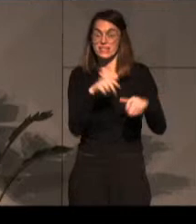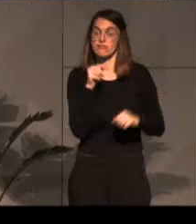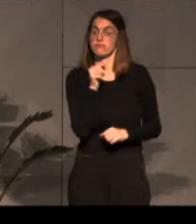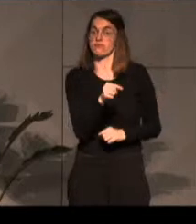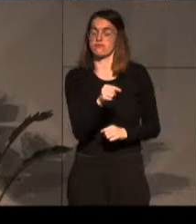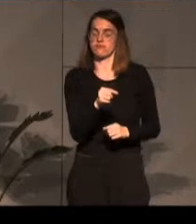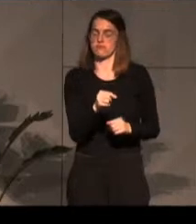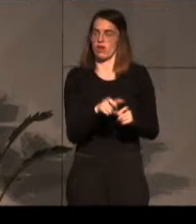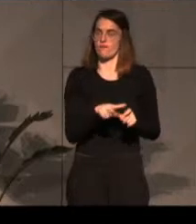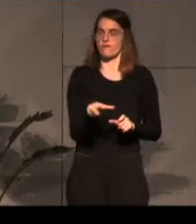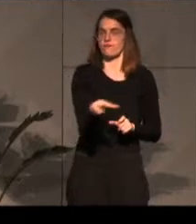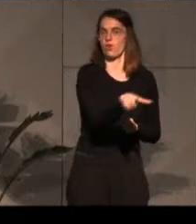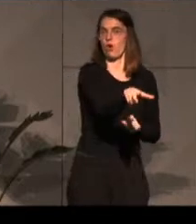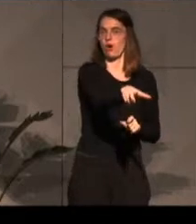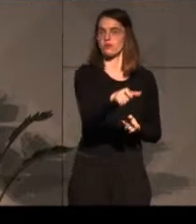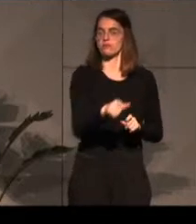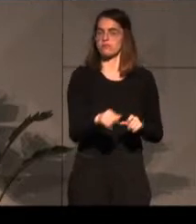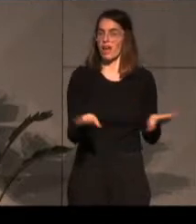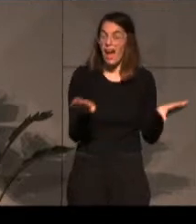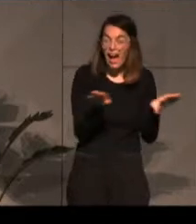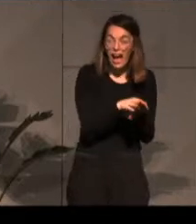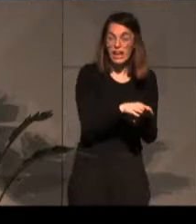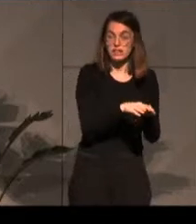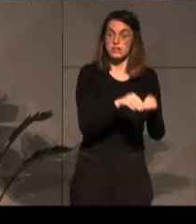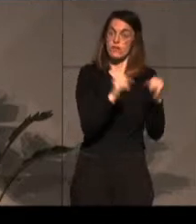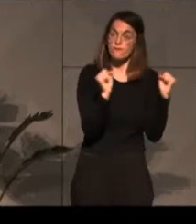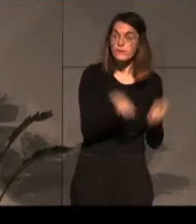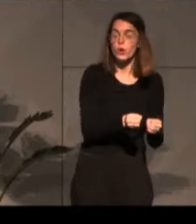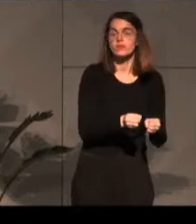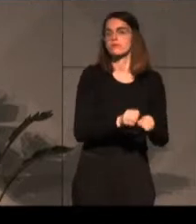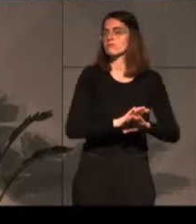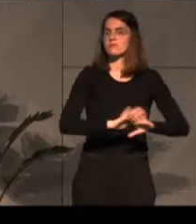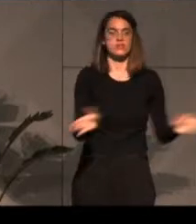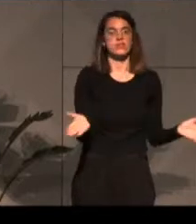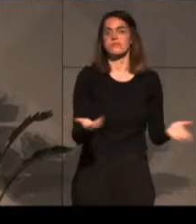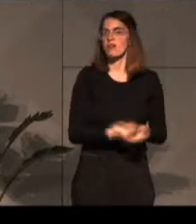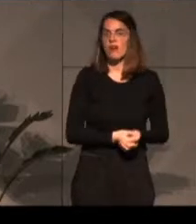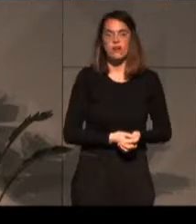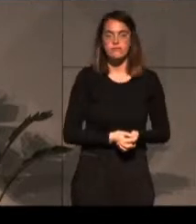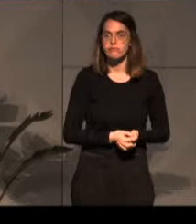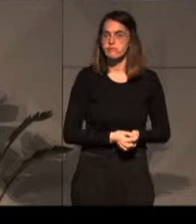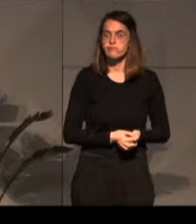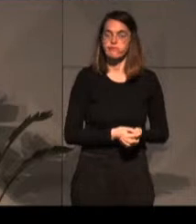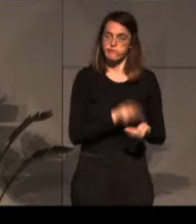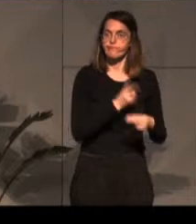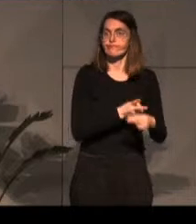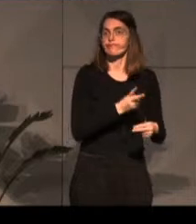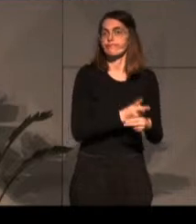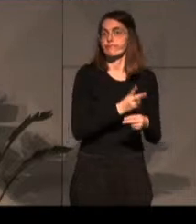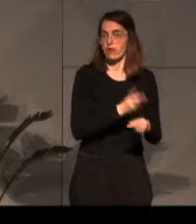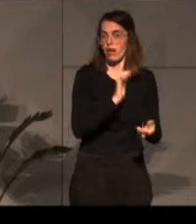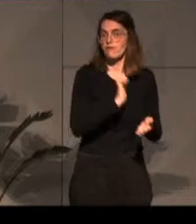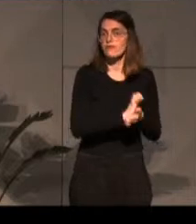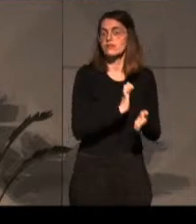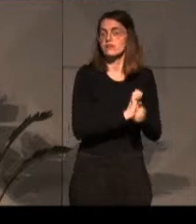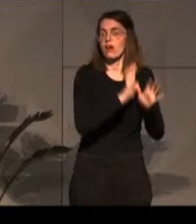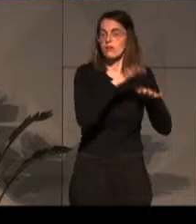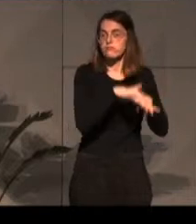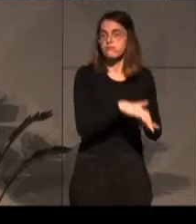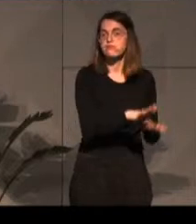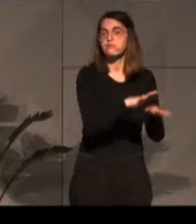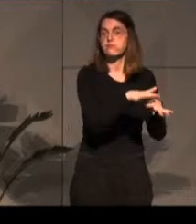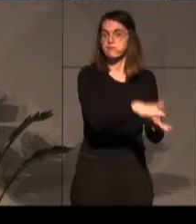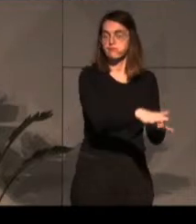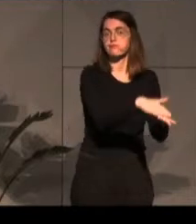The fjord has not been frozen for a decade, with one exception, which was last year with a bit of ice. We